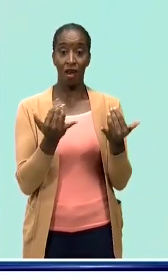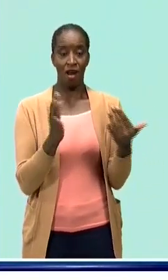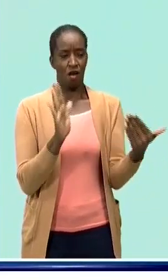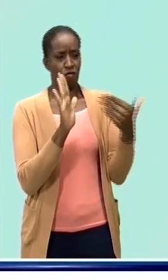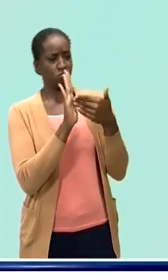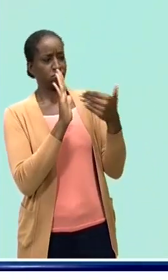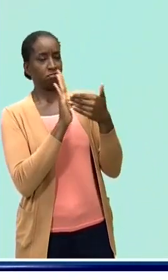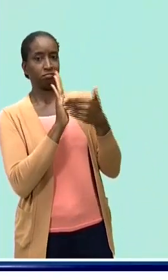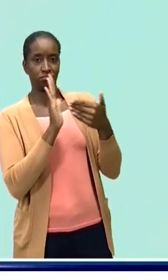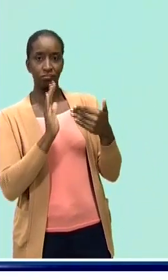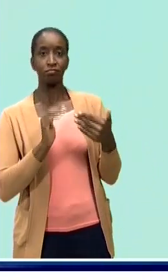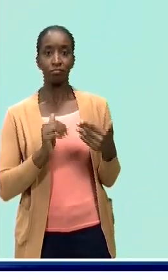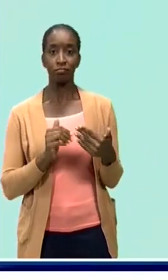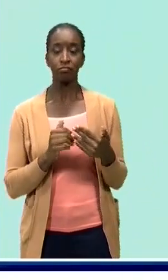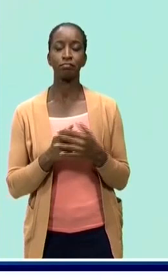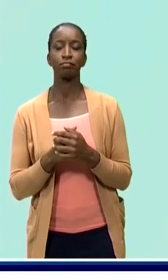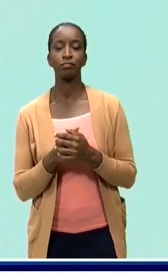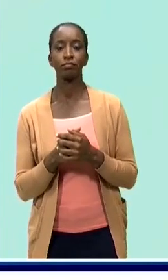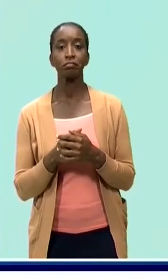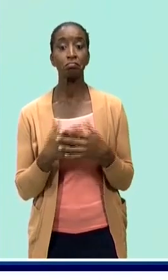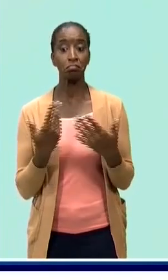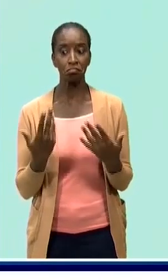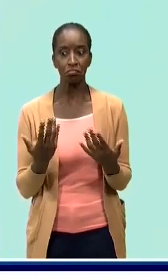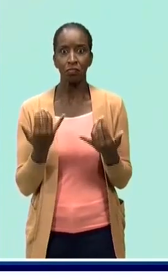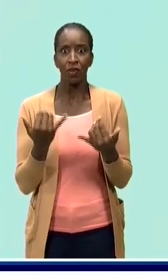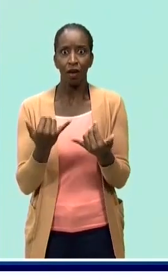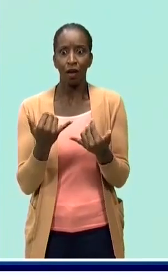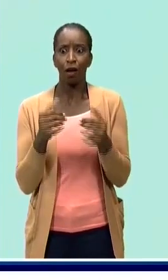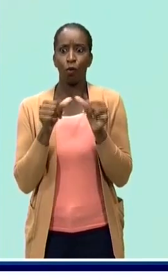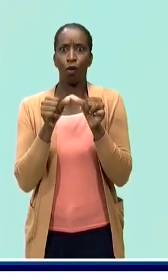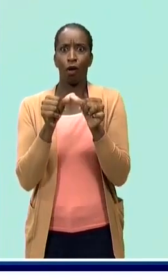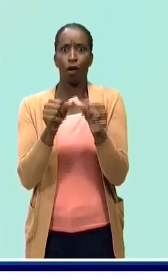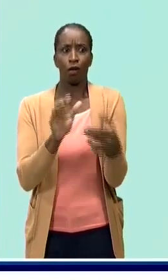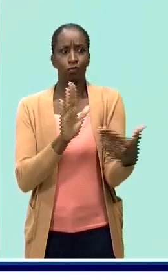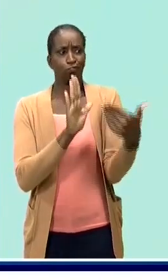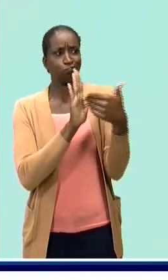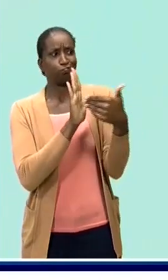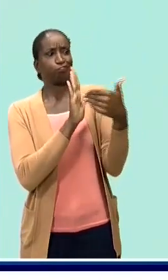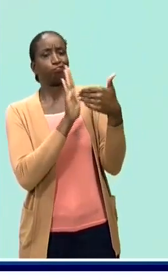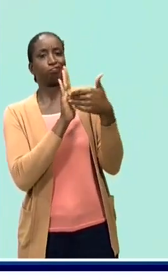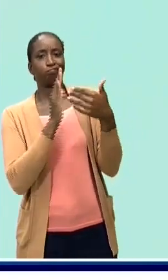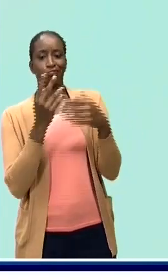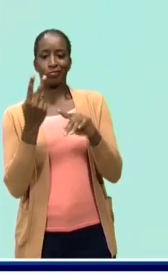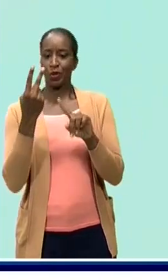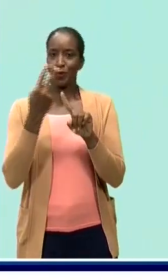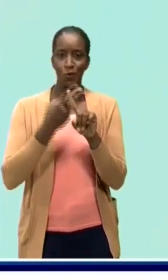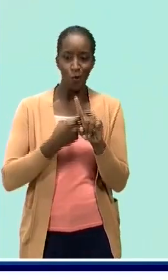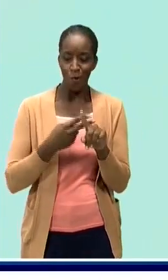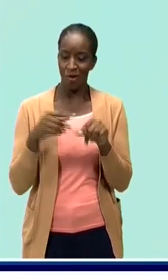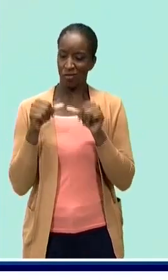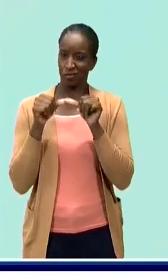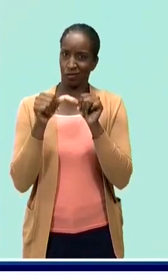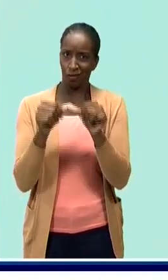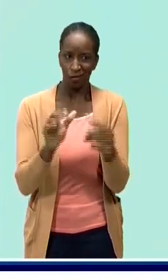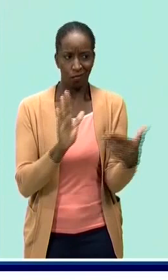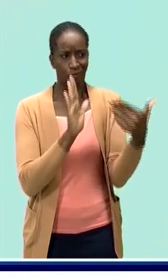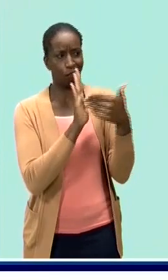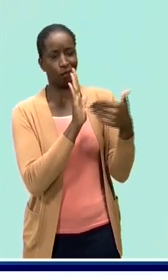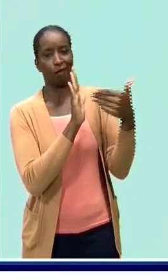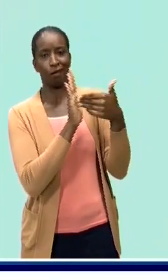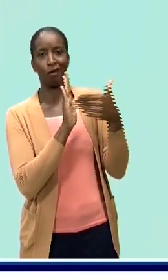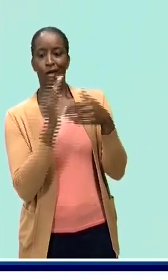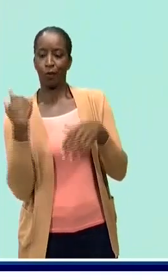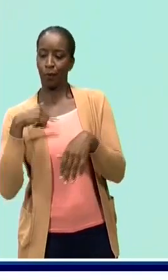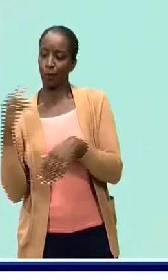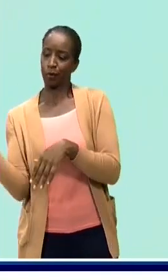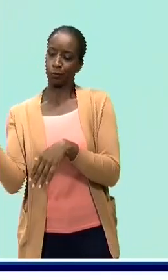May, it seems to Waver that this feud of Waver has continued to Waver 2 months after in Grantley Adams Airport, again with a set